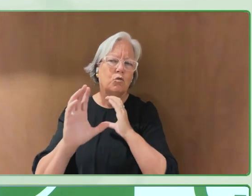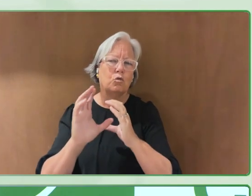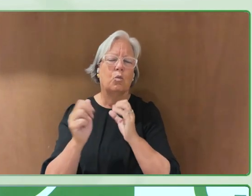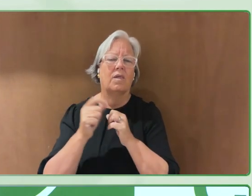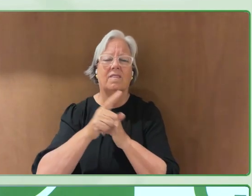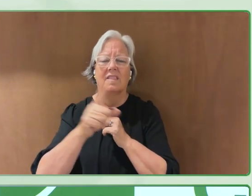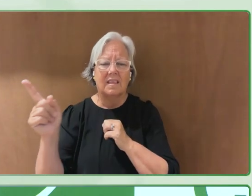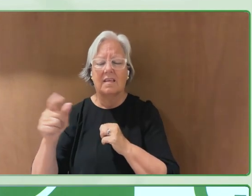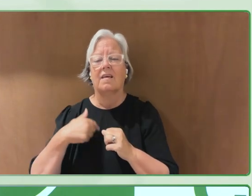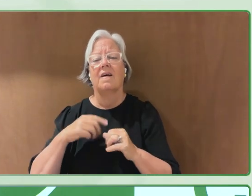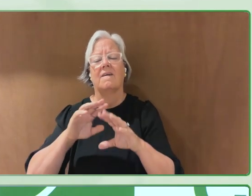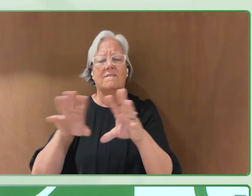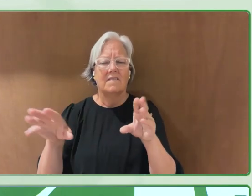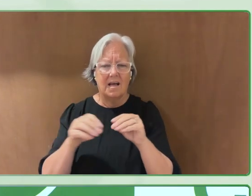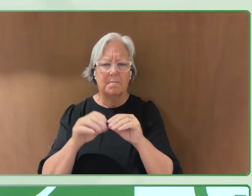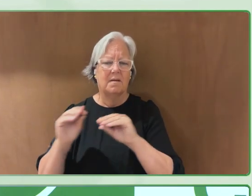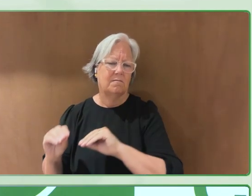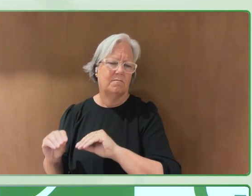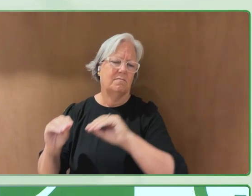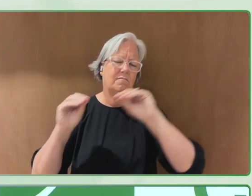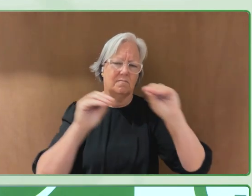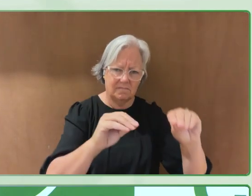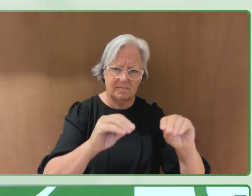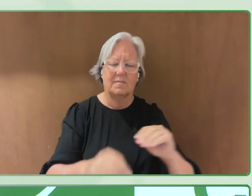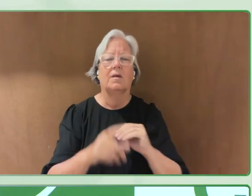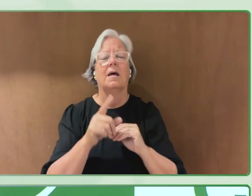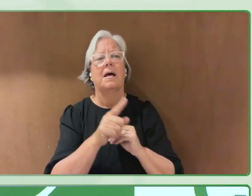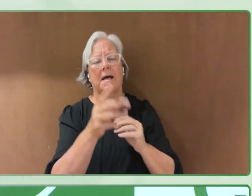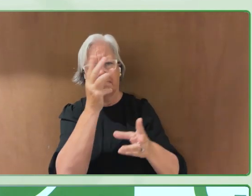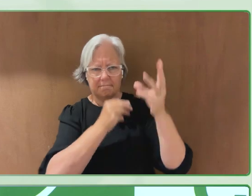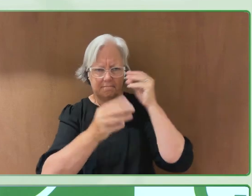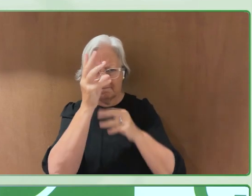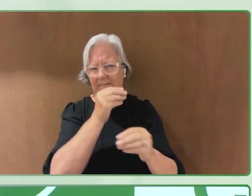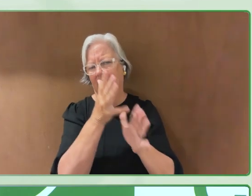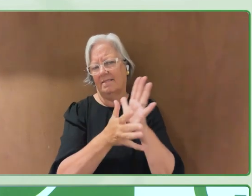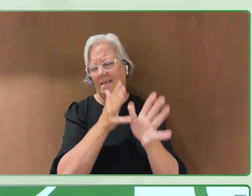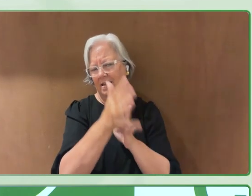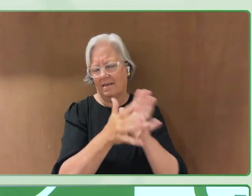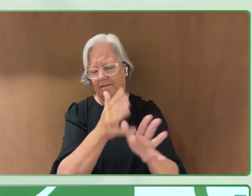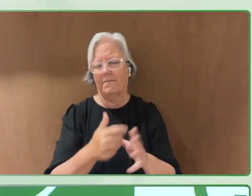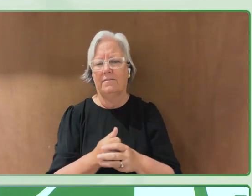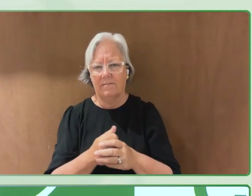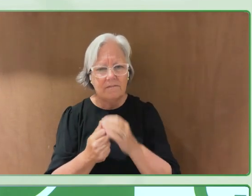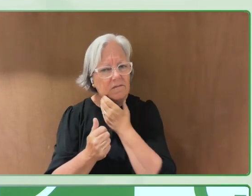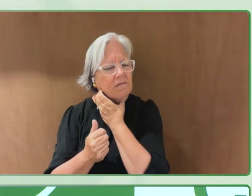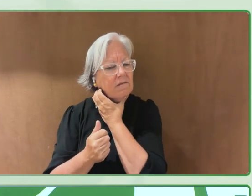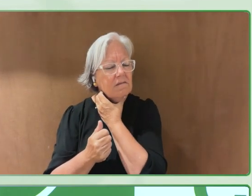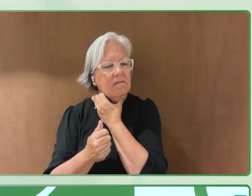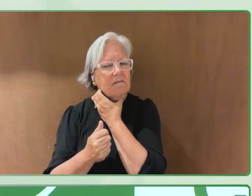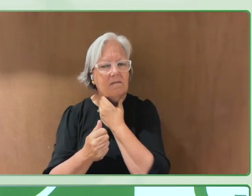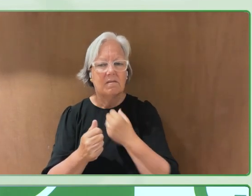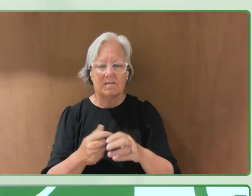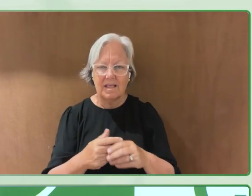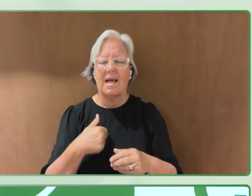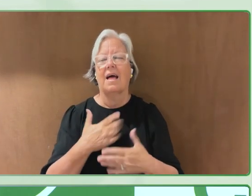US to a very sign language facility. I was so moved, I was so overjoyed with the help